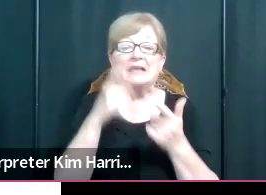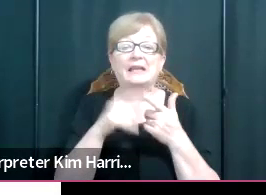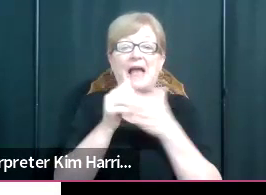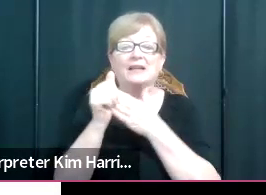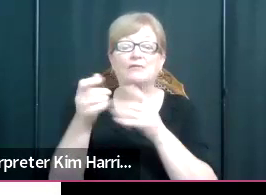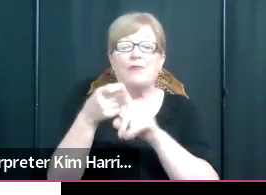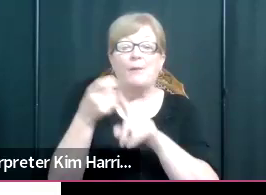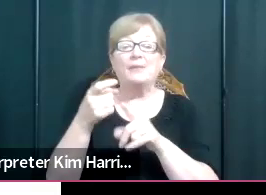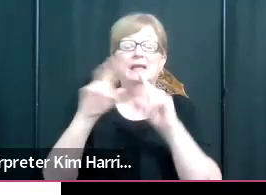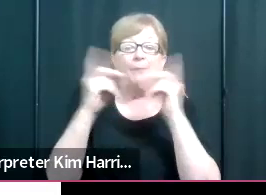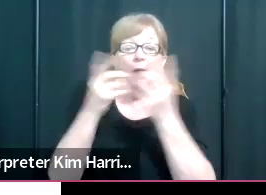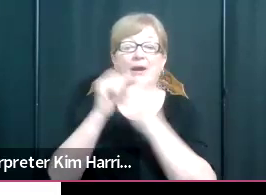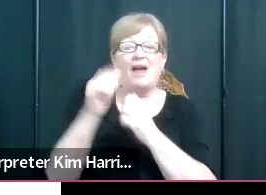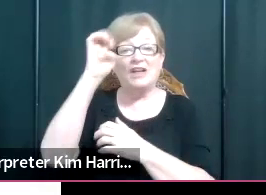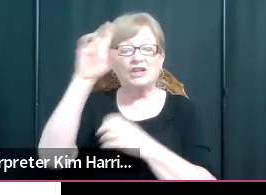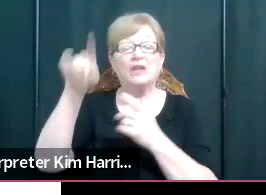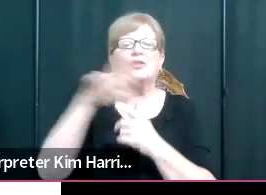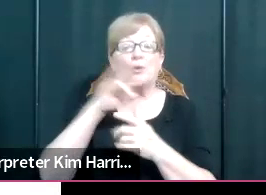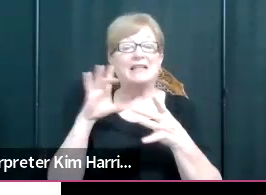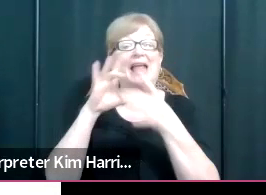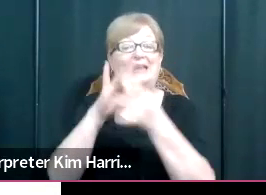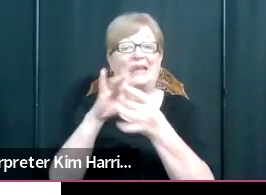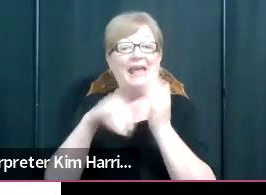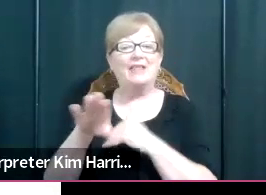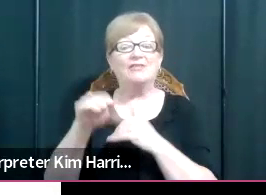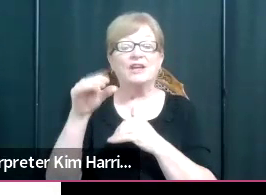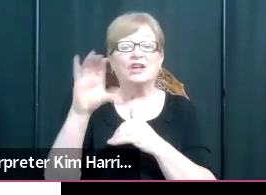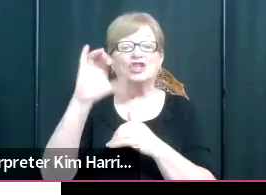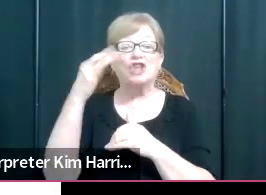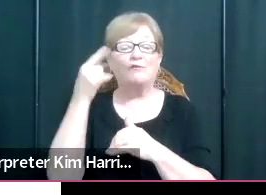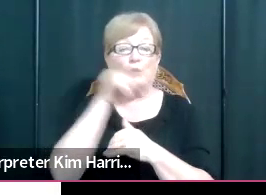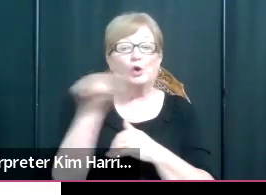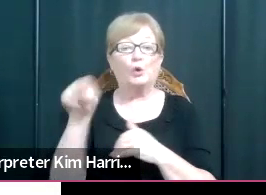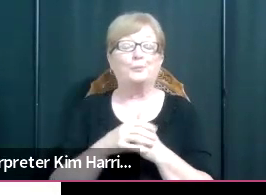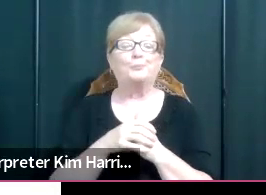Department of Education, there is a link in the chat for you.